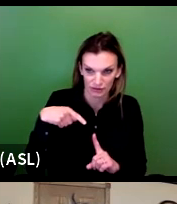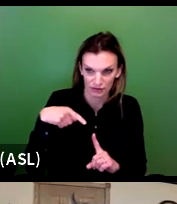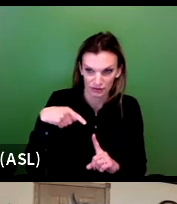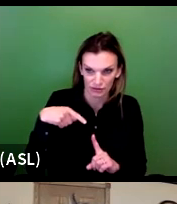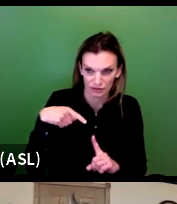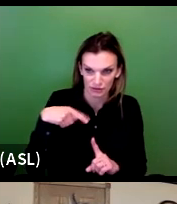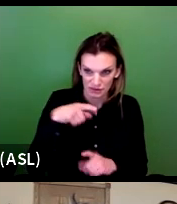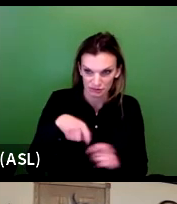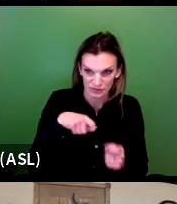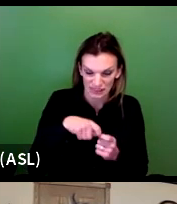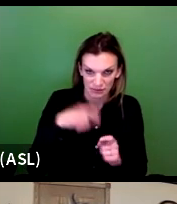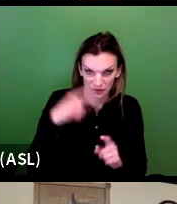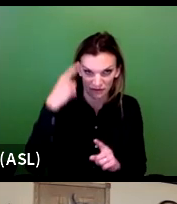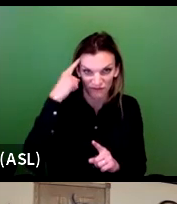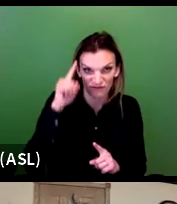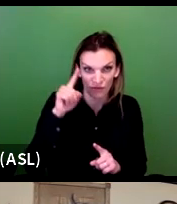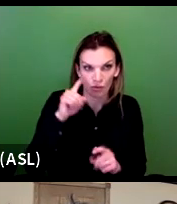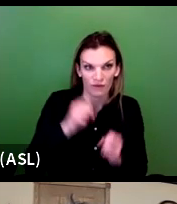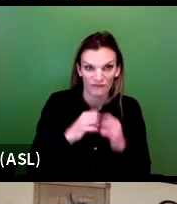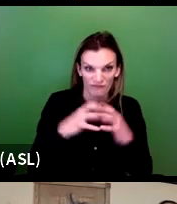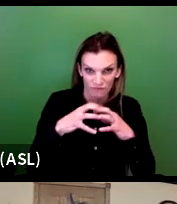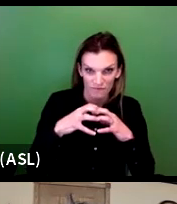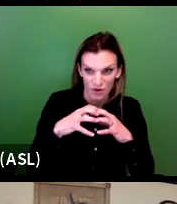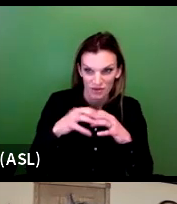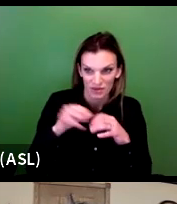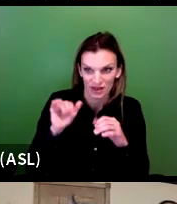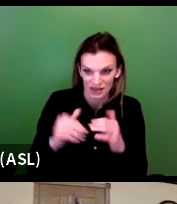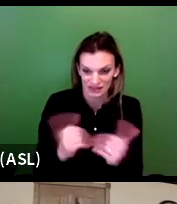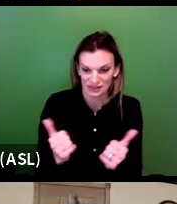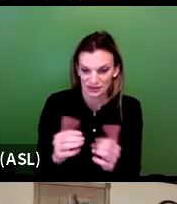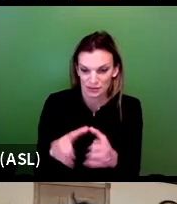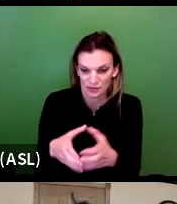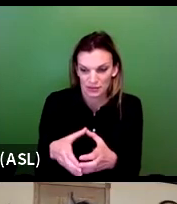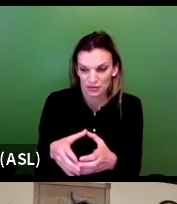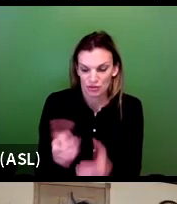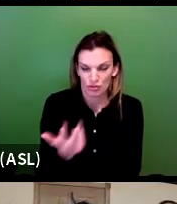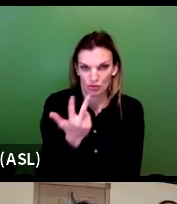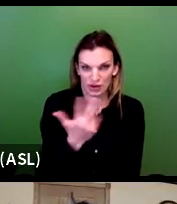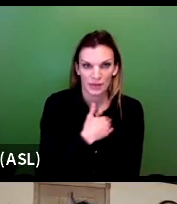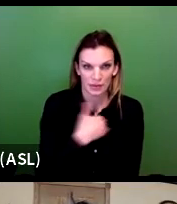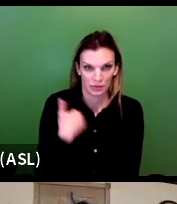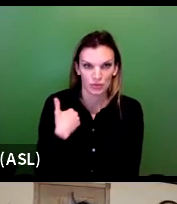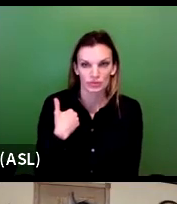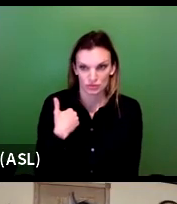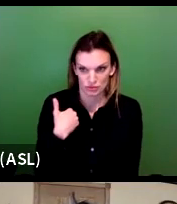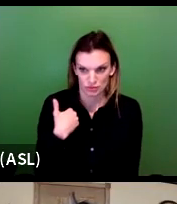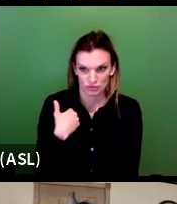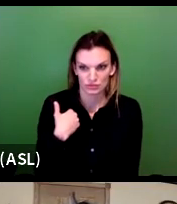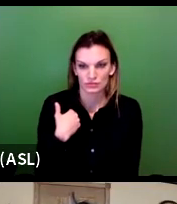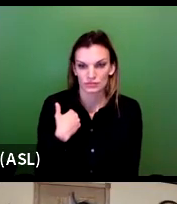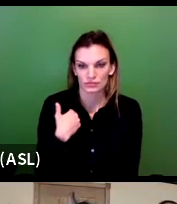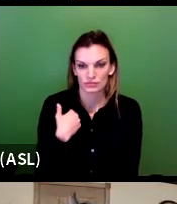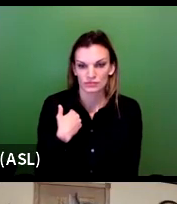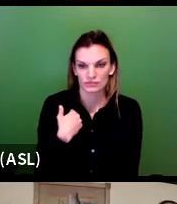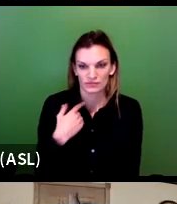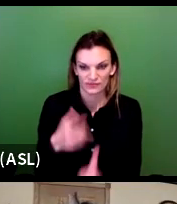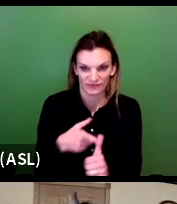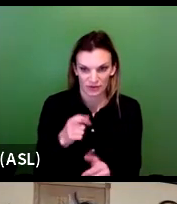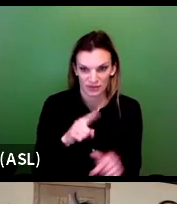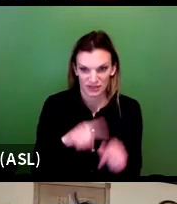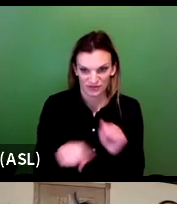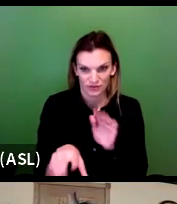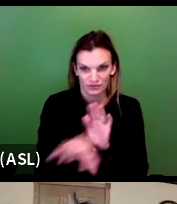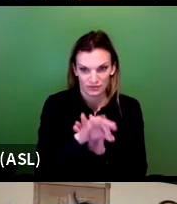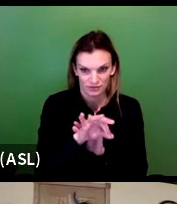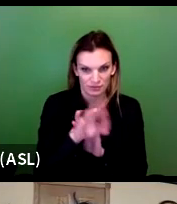specifically for forming a subcommittee with 3 members, as stated, from each party or